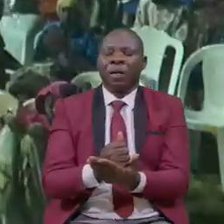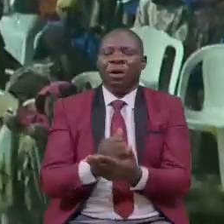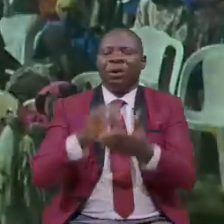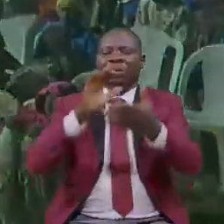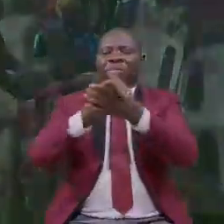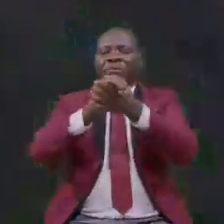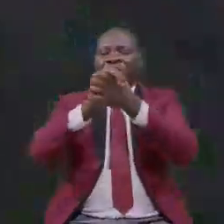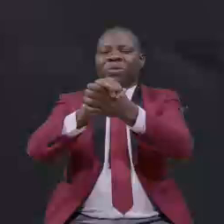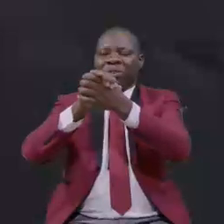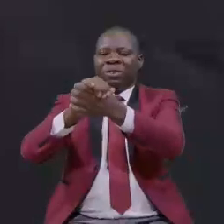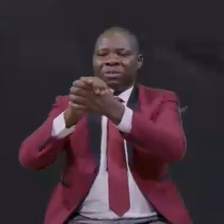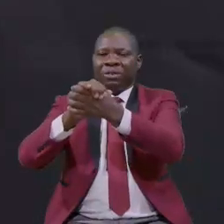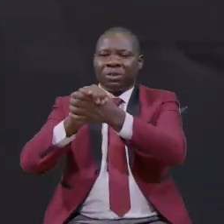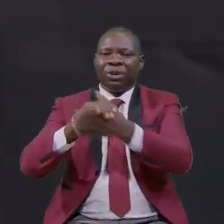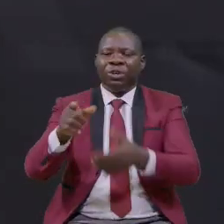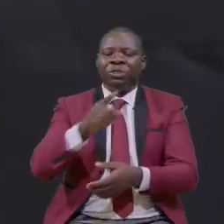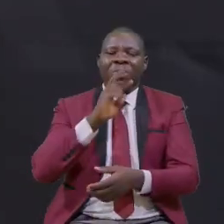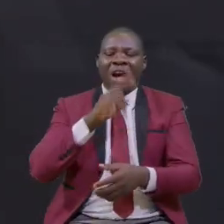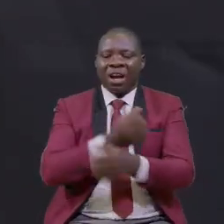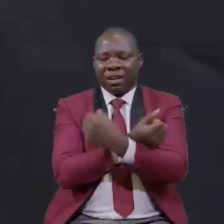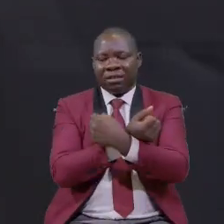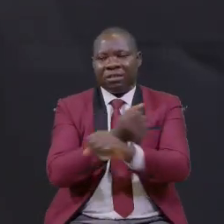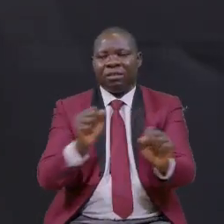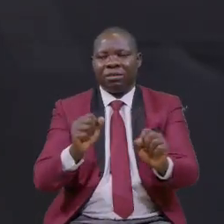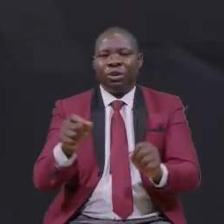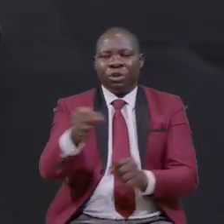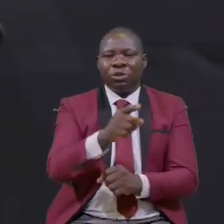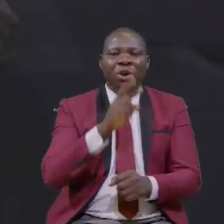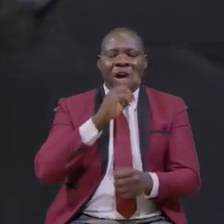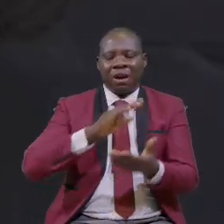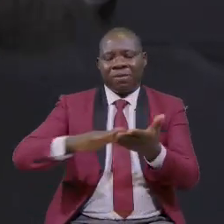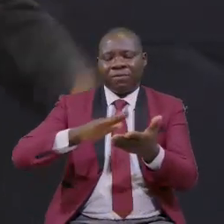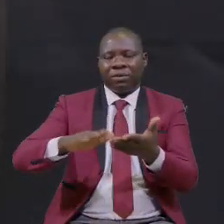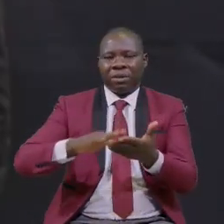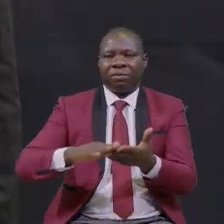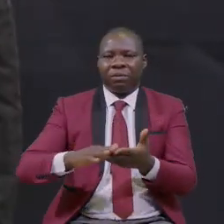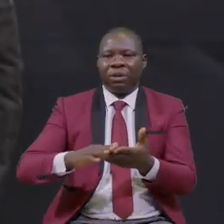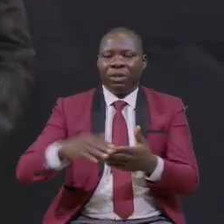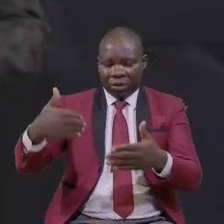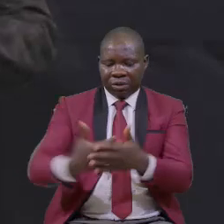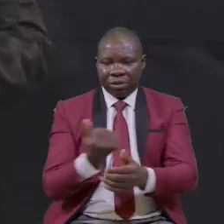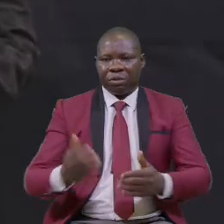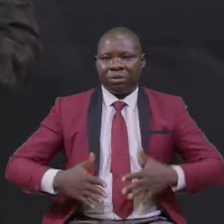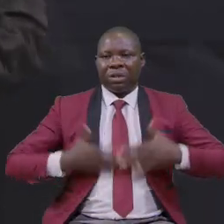Congratulations, you are saved. You are forgiven. New life, eternal life has